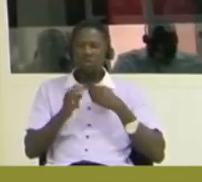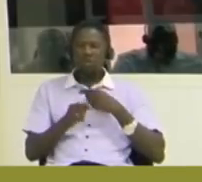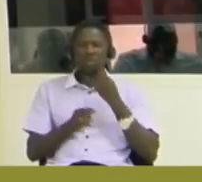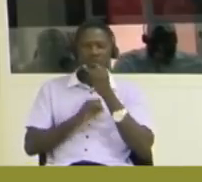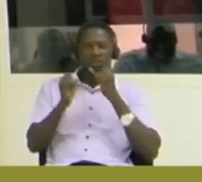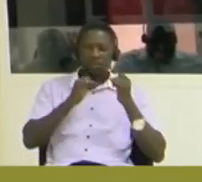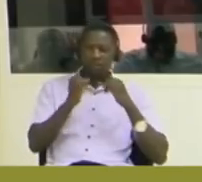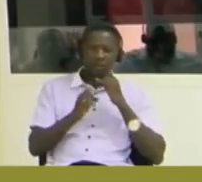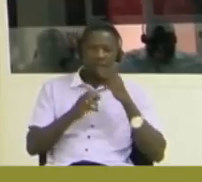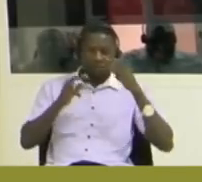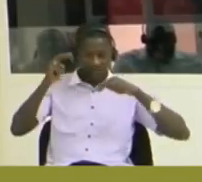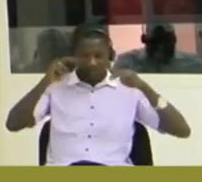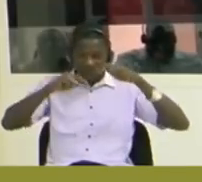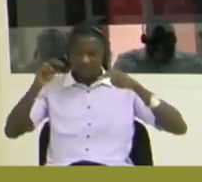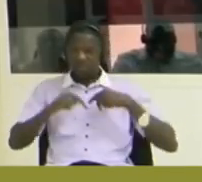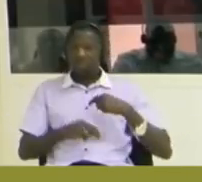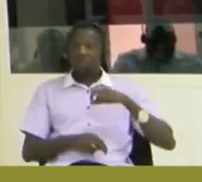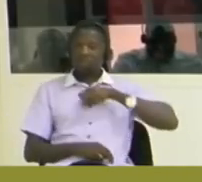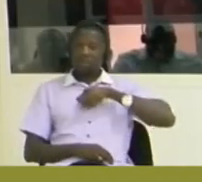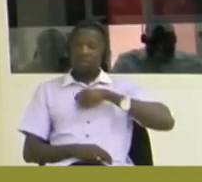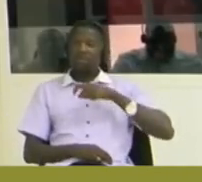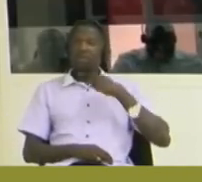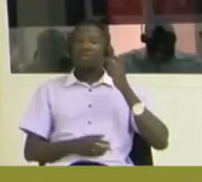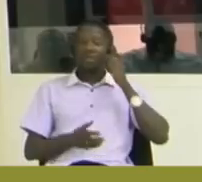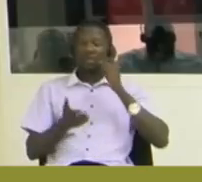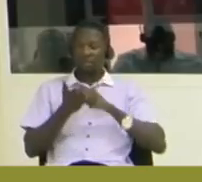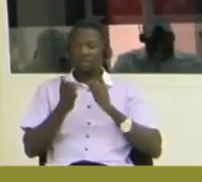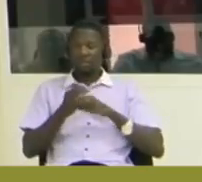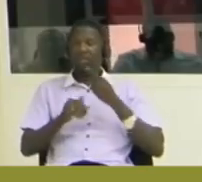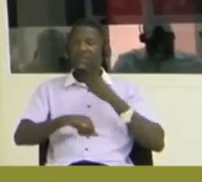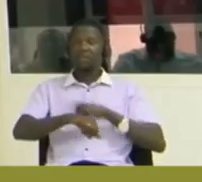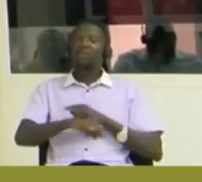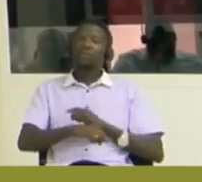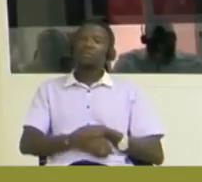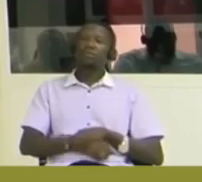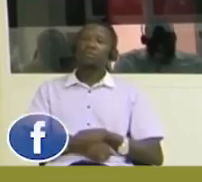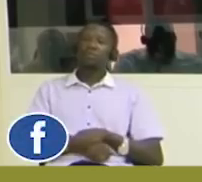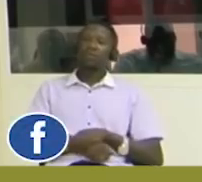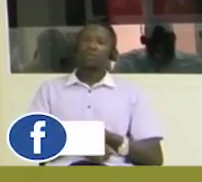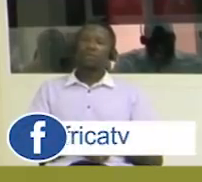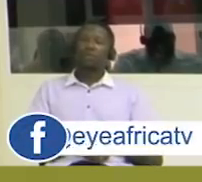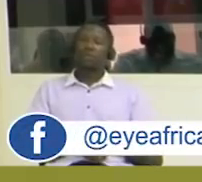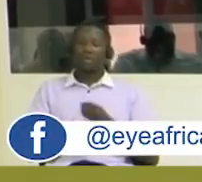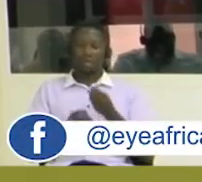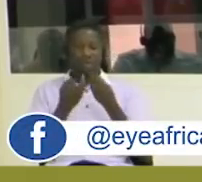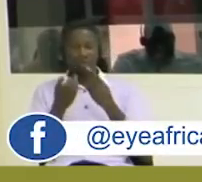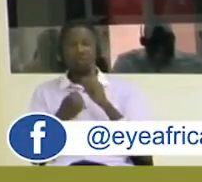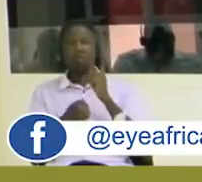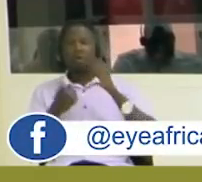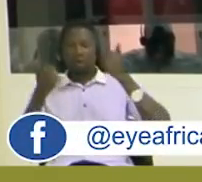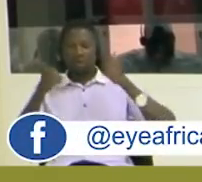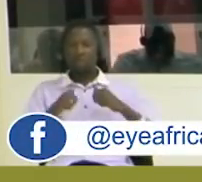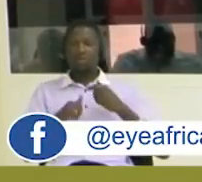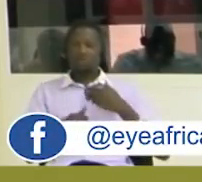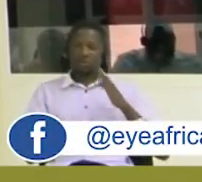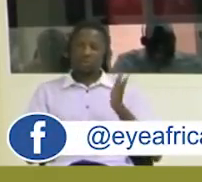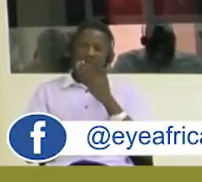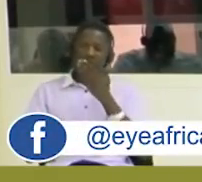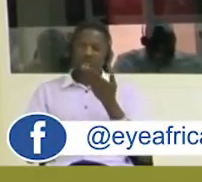Myself and the Secretary General at the time. And tell us what happened after you attended the